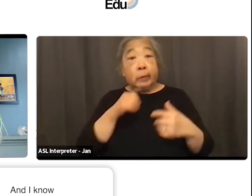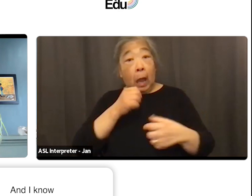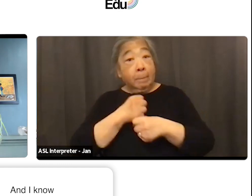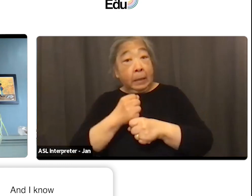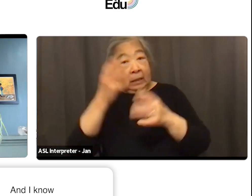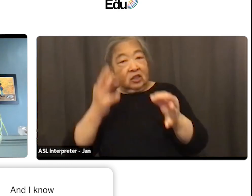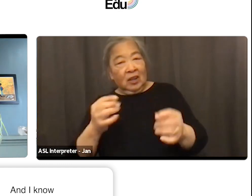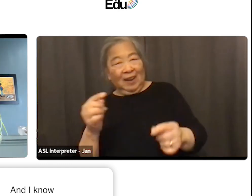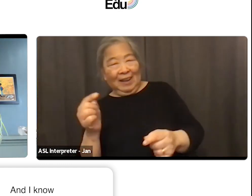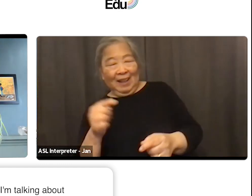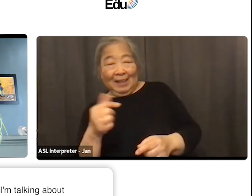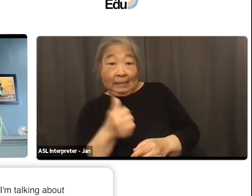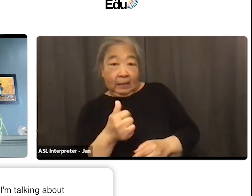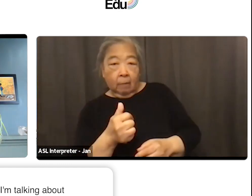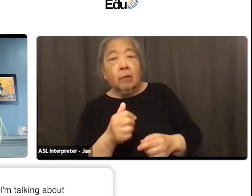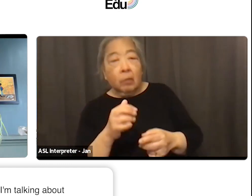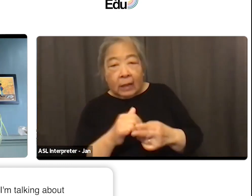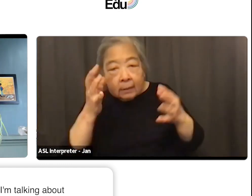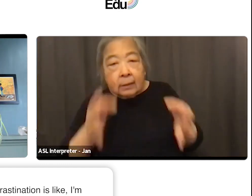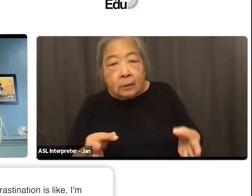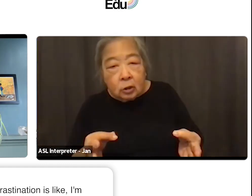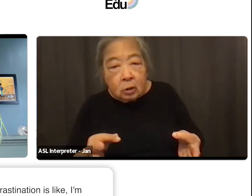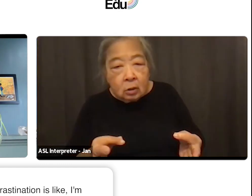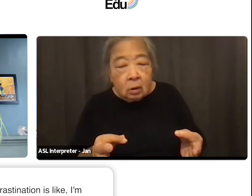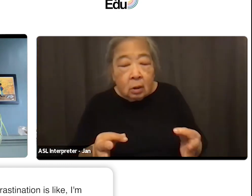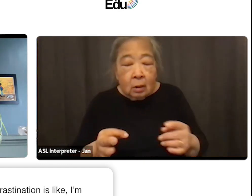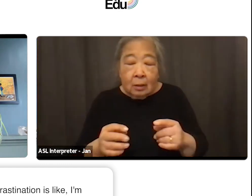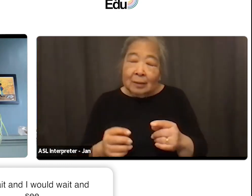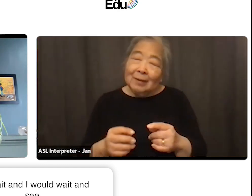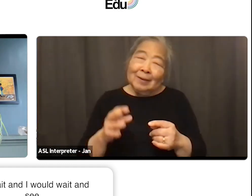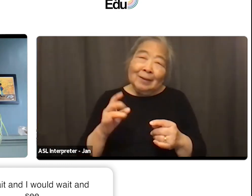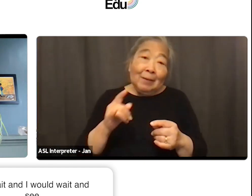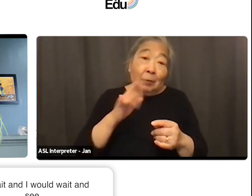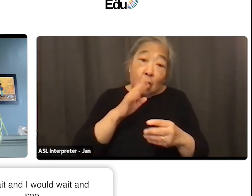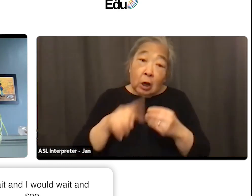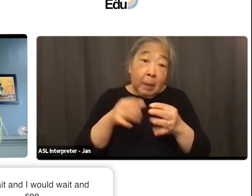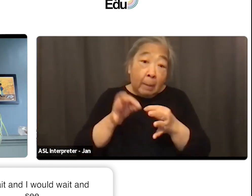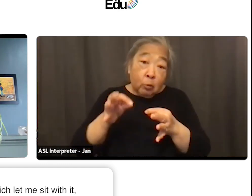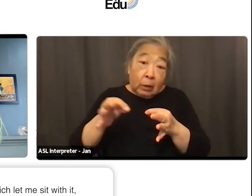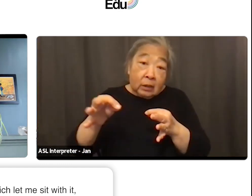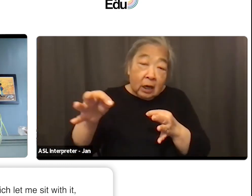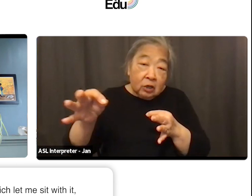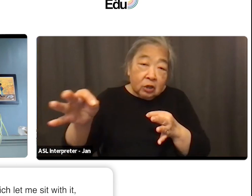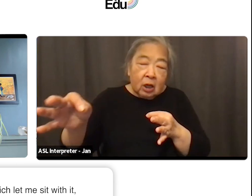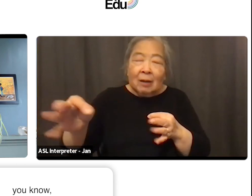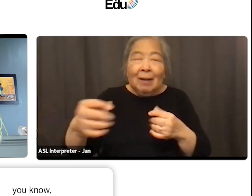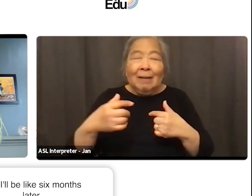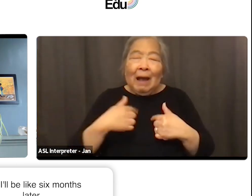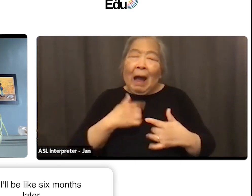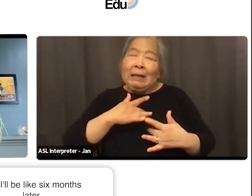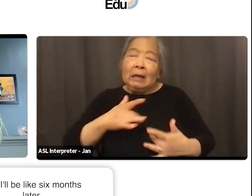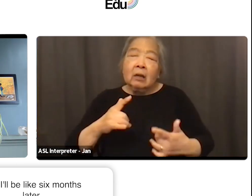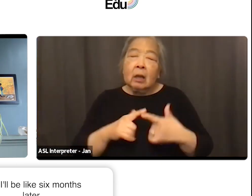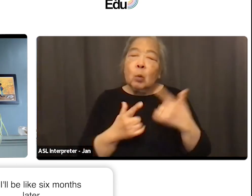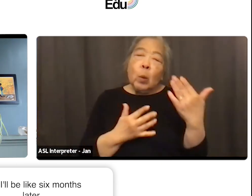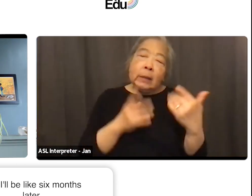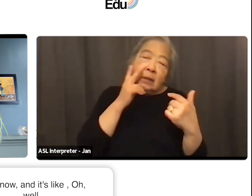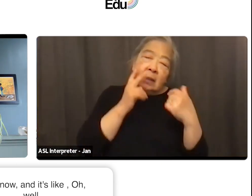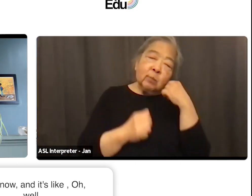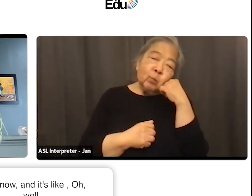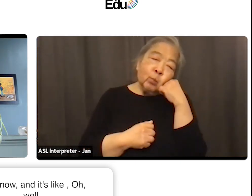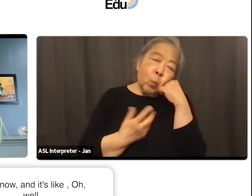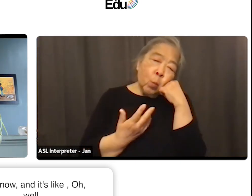Right. And I know, talk about procrastination is like, I was the wait and see bitch. Let me sit with it, and I'll be like 6 months